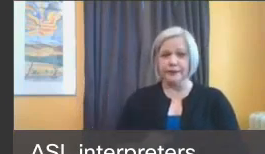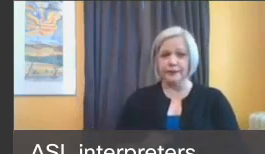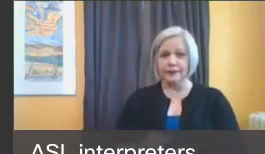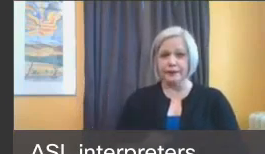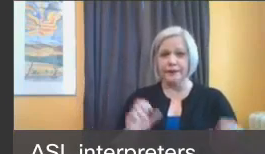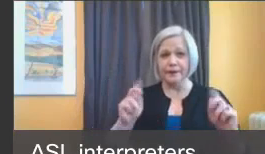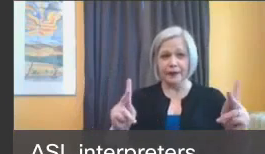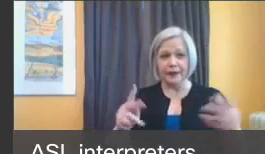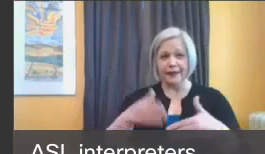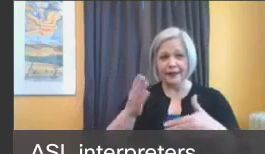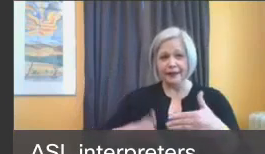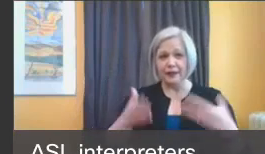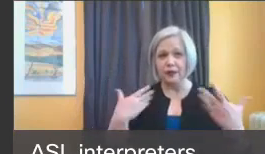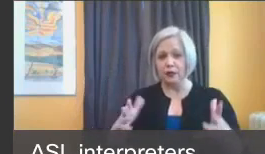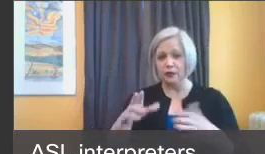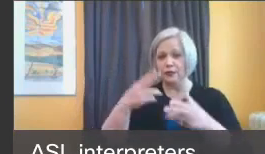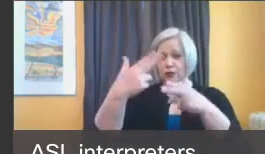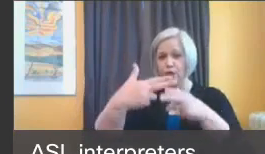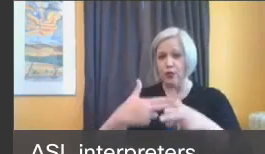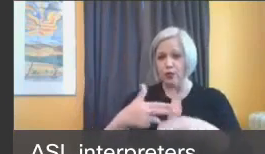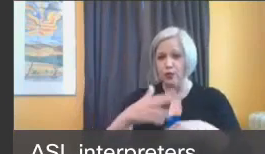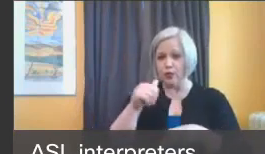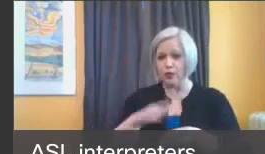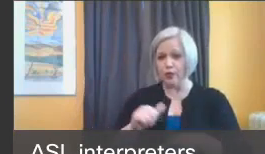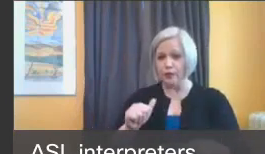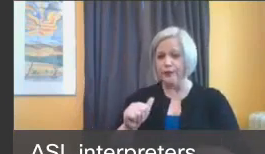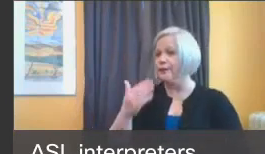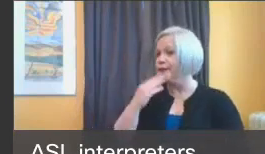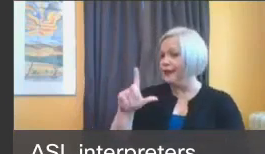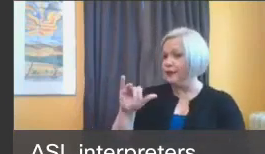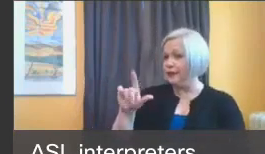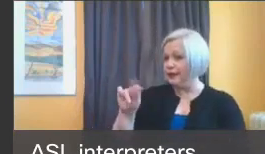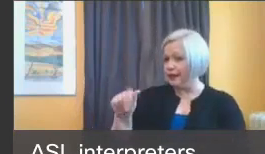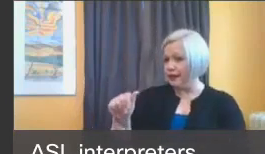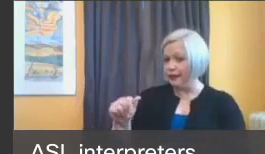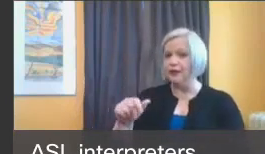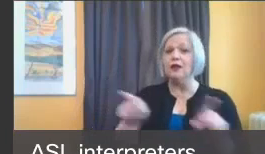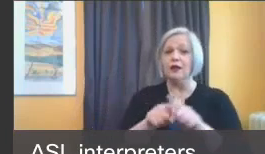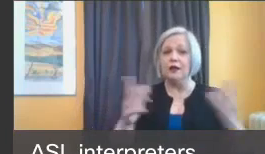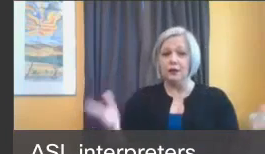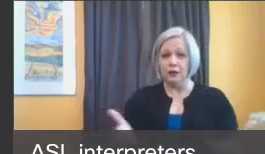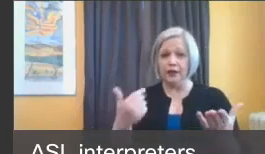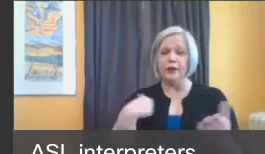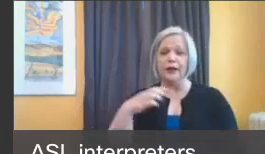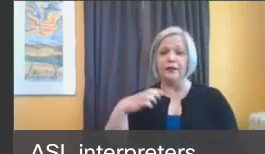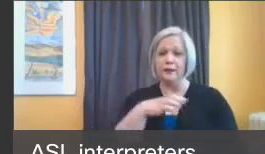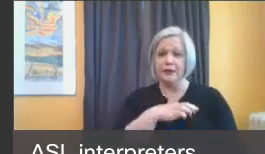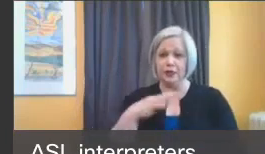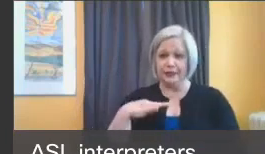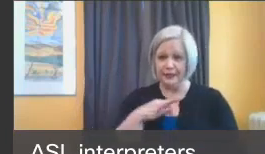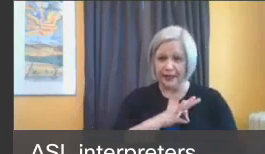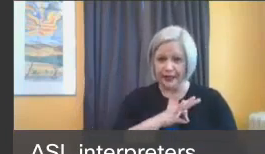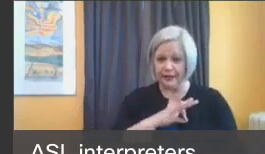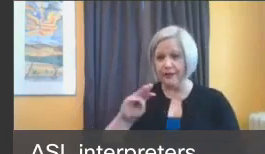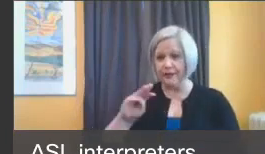All right, that concludes roll. Thank you, Liliana. And also present are commission staff,